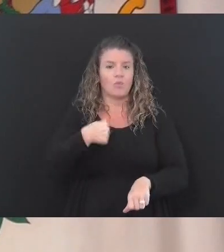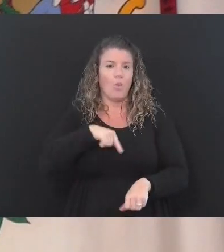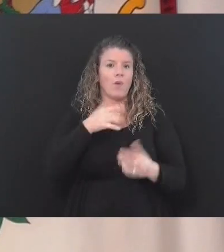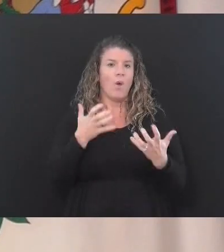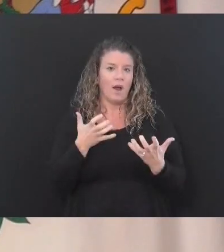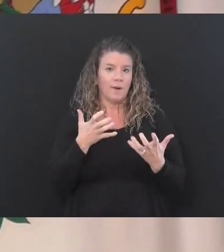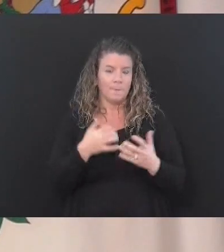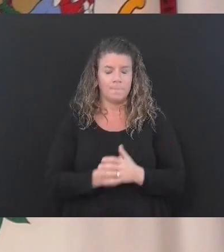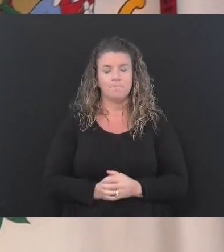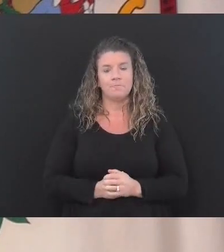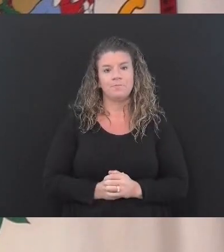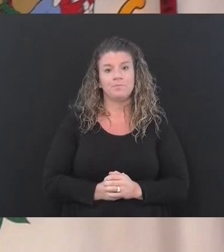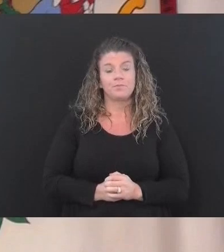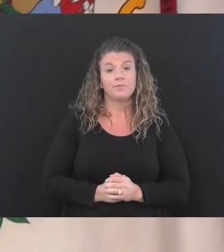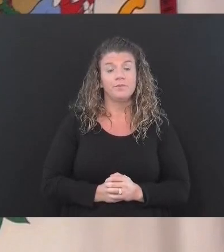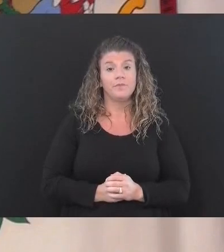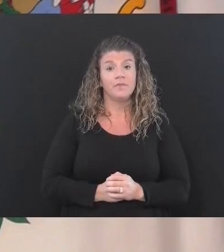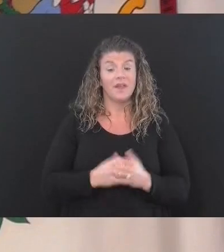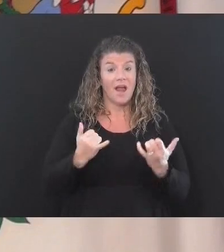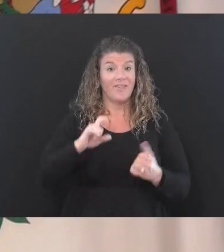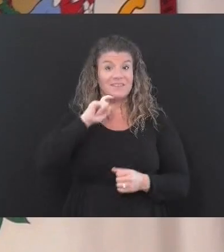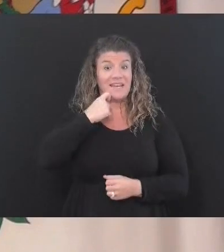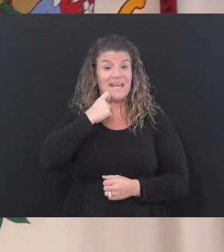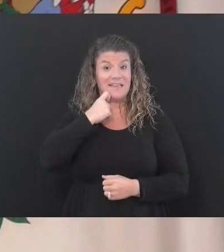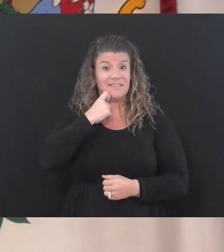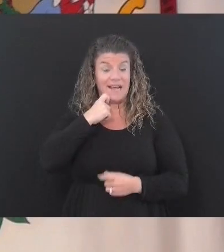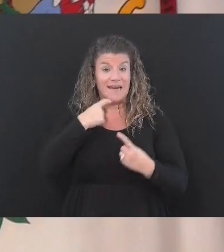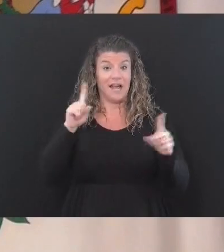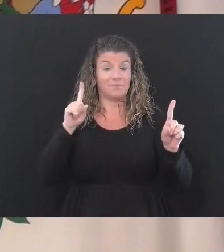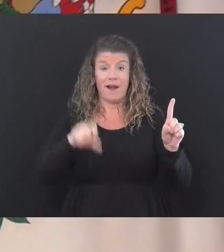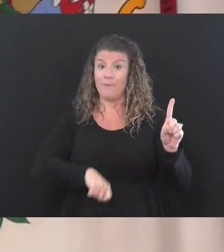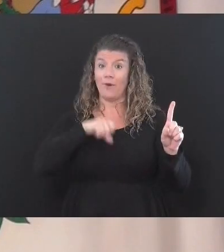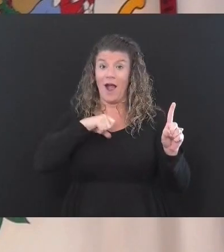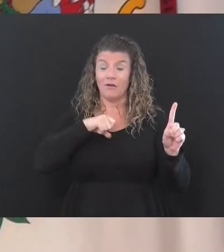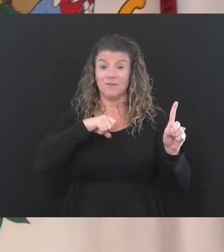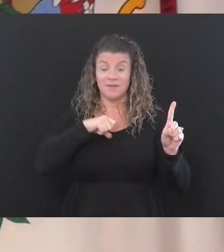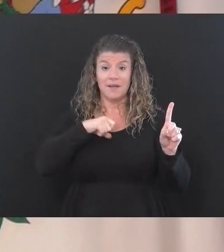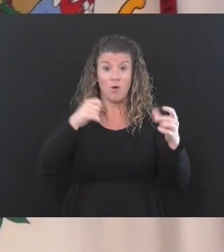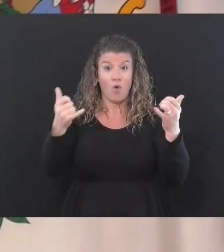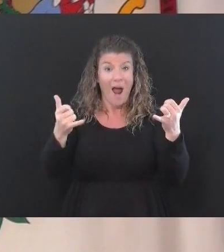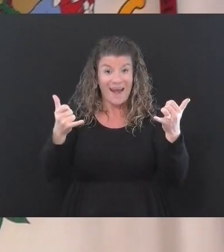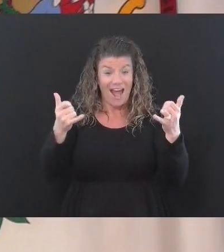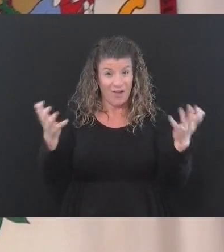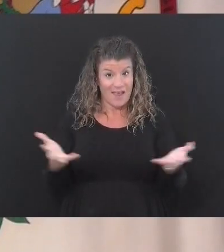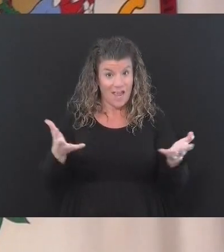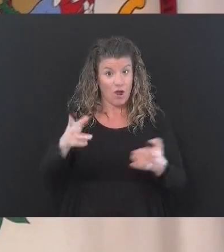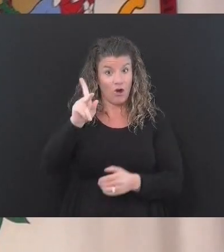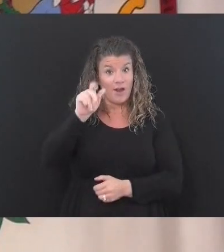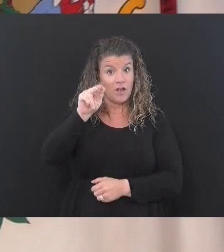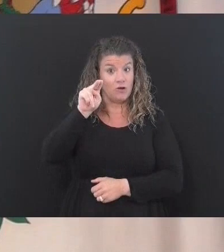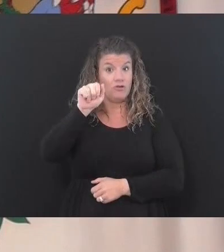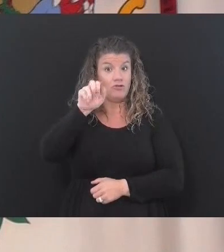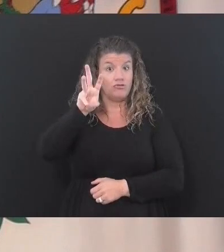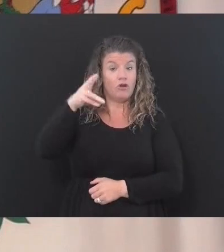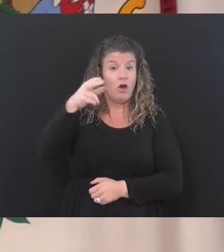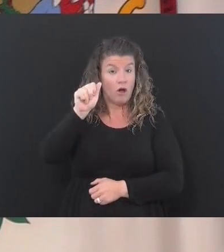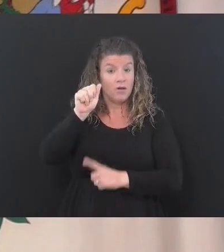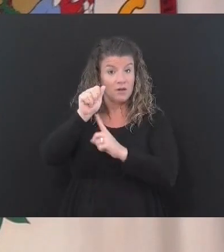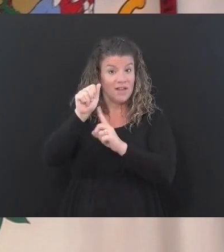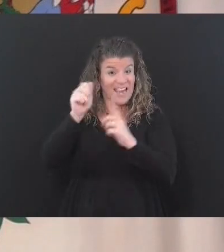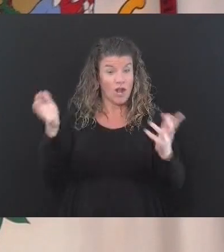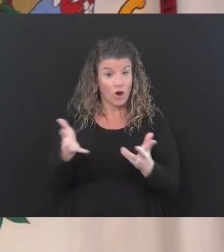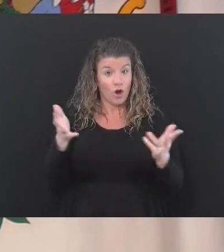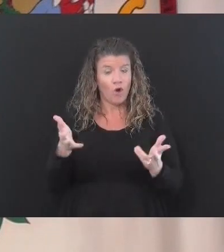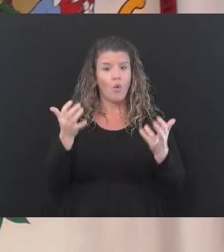This is a really neat announcement that I'm really proud of and everything, but right here in the Kanawha Valley, right here, we